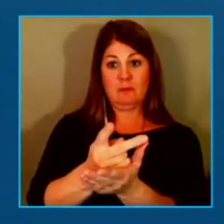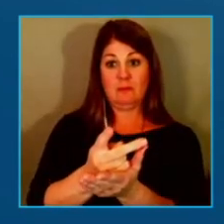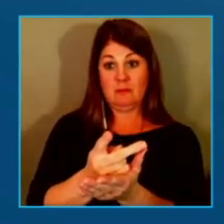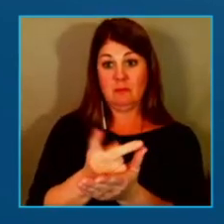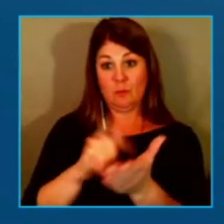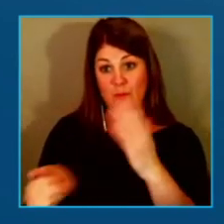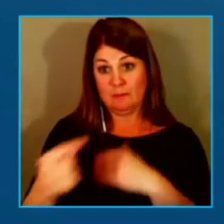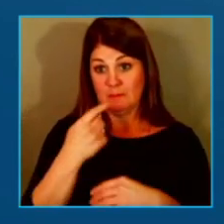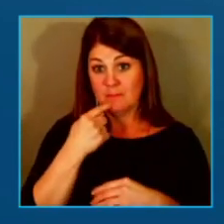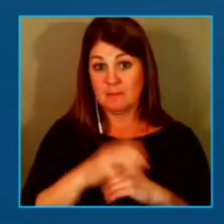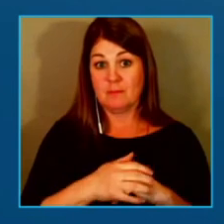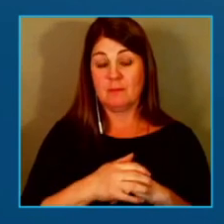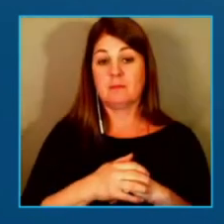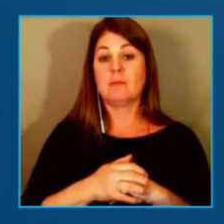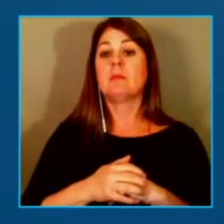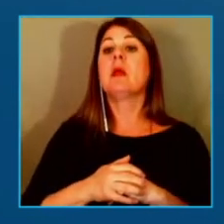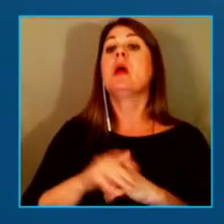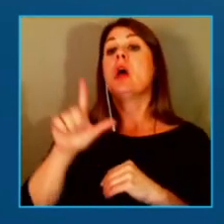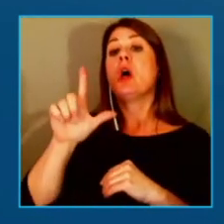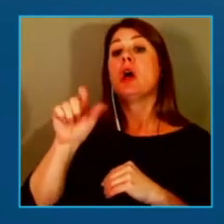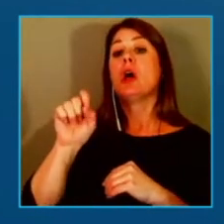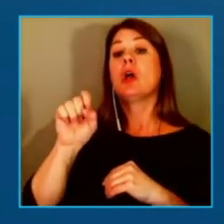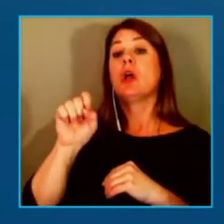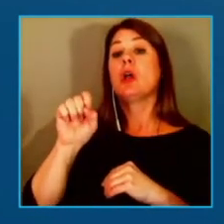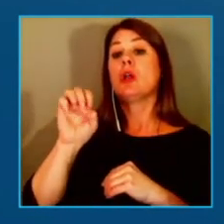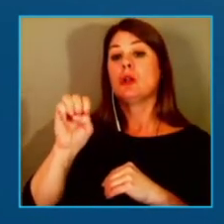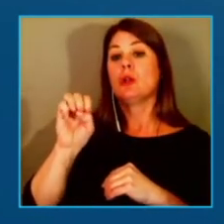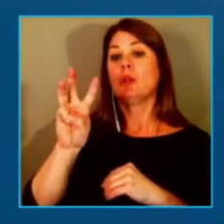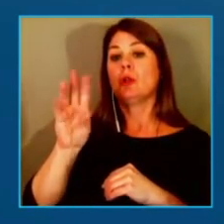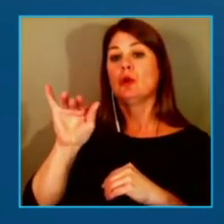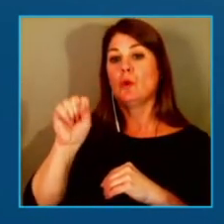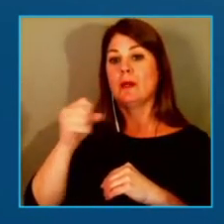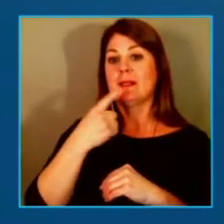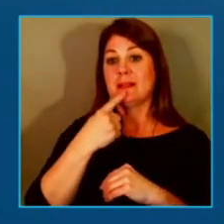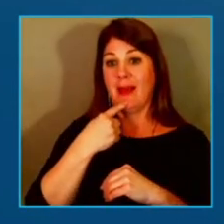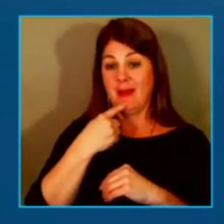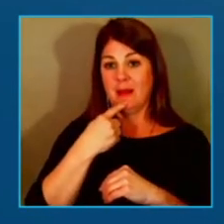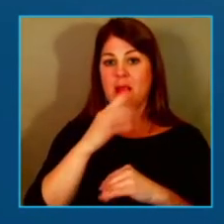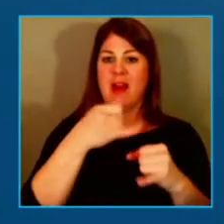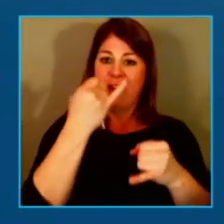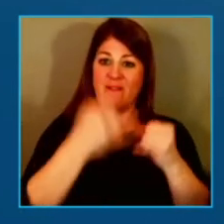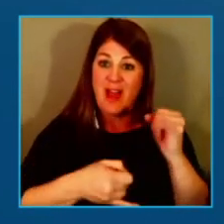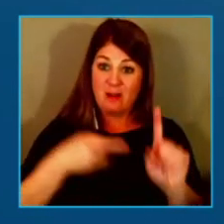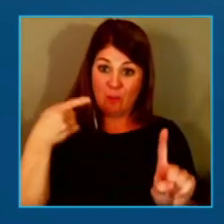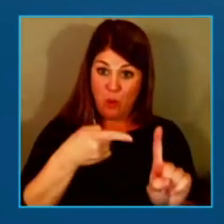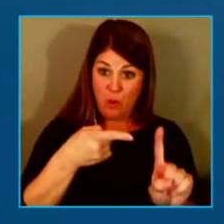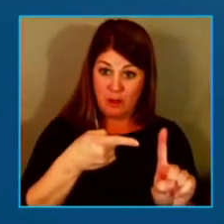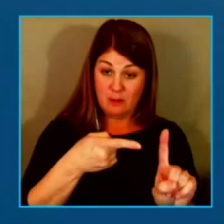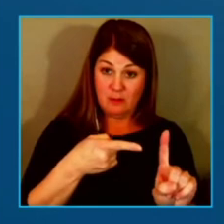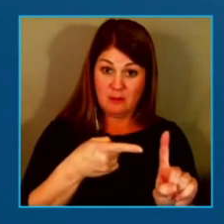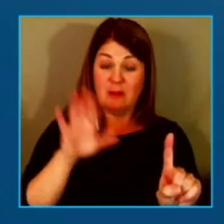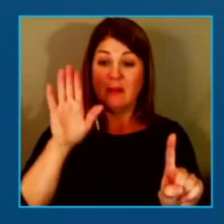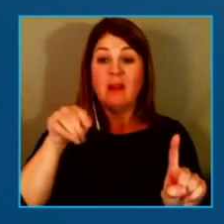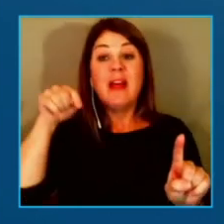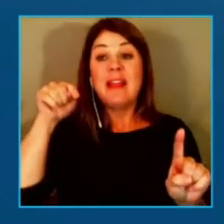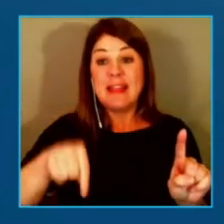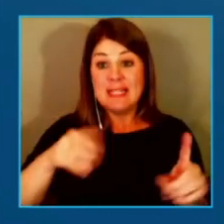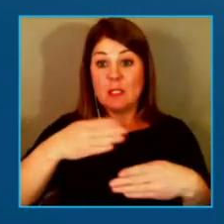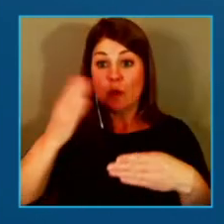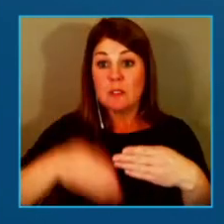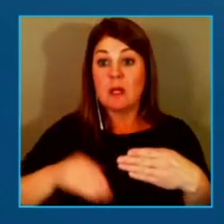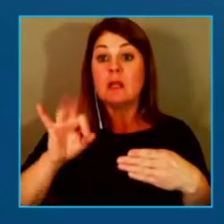Ms. Lewis stated, and just to put a final point on everything that's been said, this is a result of